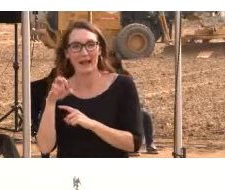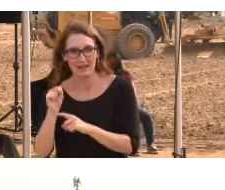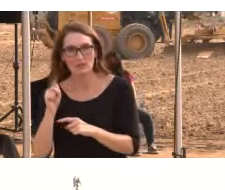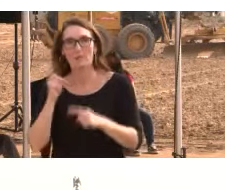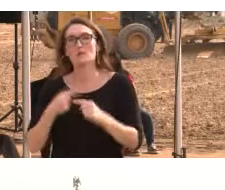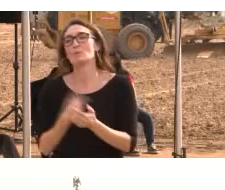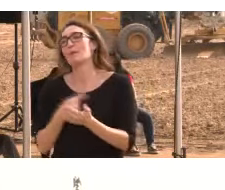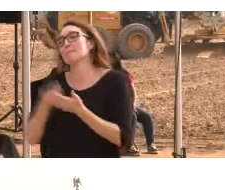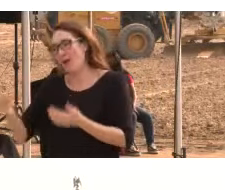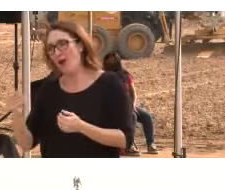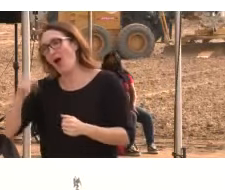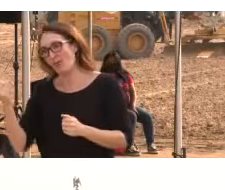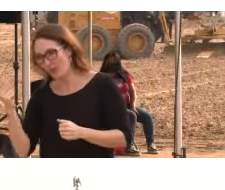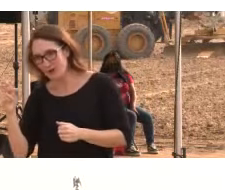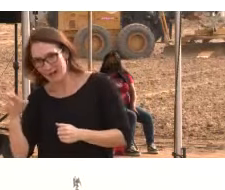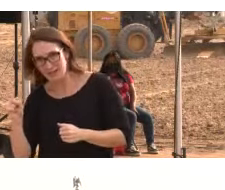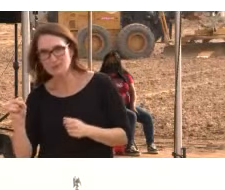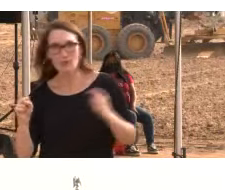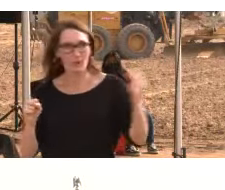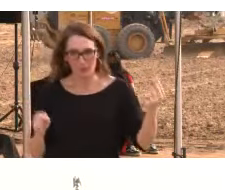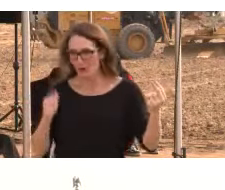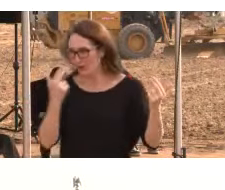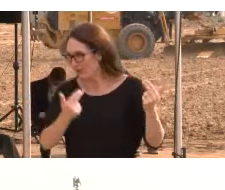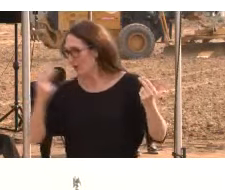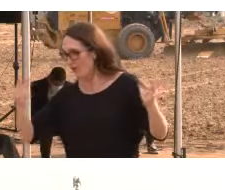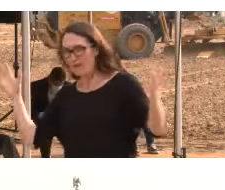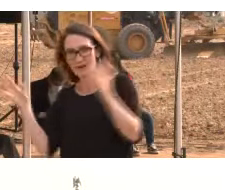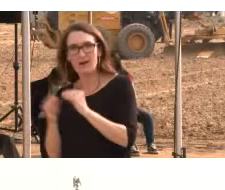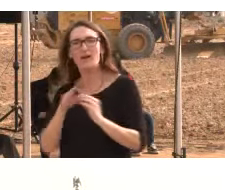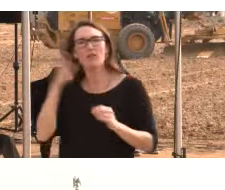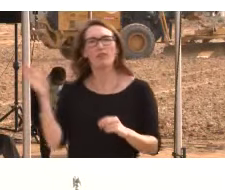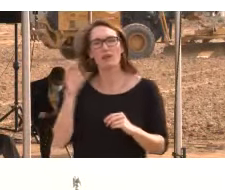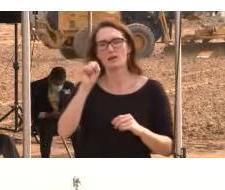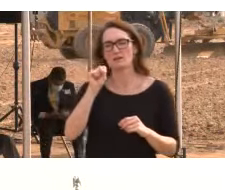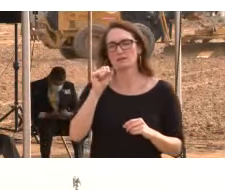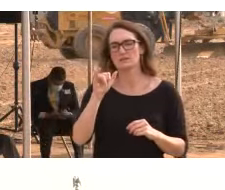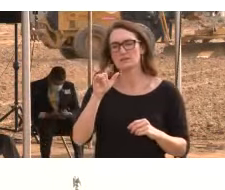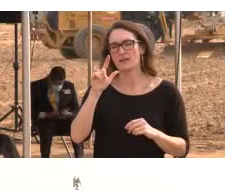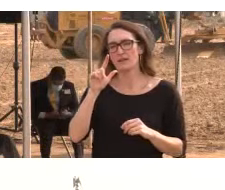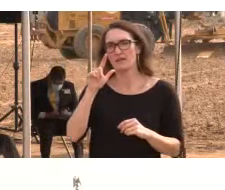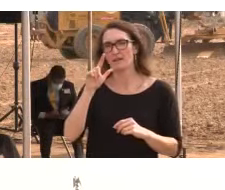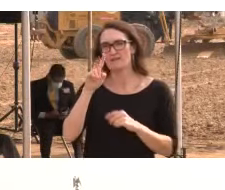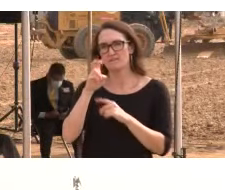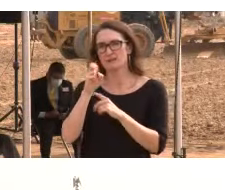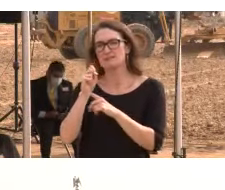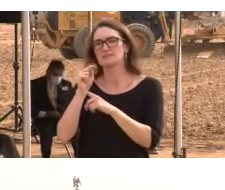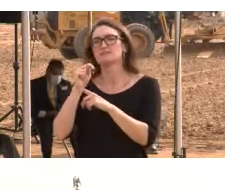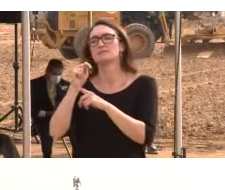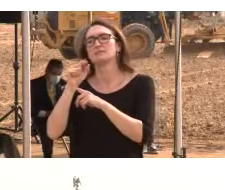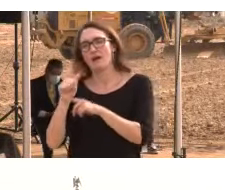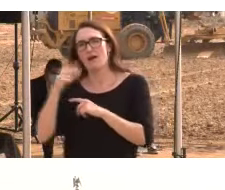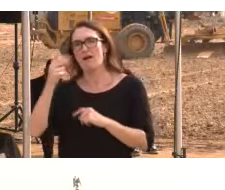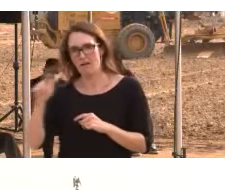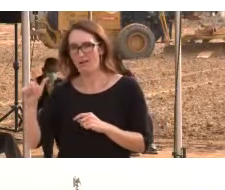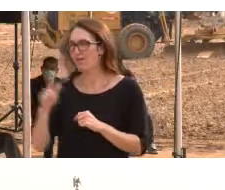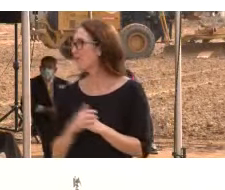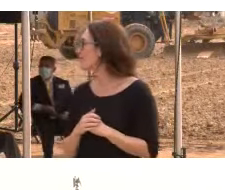bought 13 acres from them. And then you hear about the vision of Sylvester Hall, and you should stand up, Sylvester. It's been a long dream.